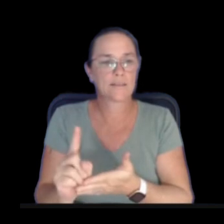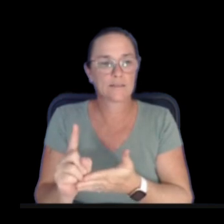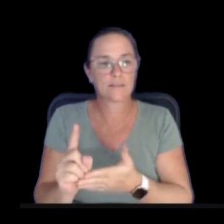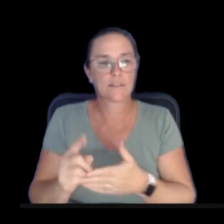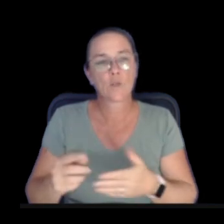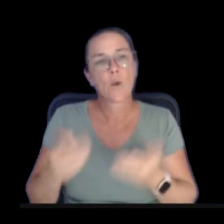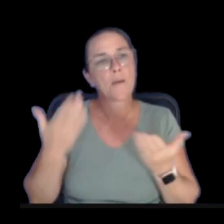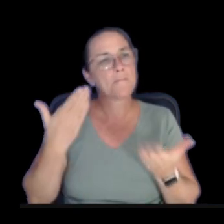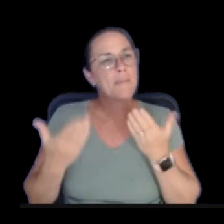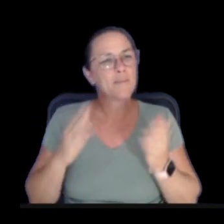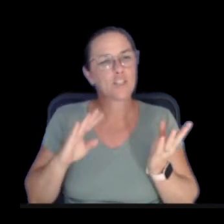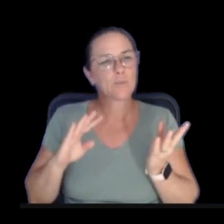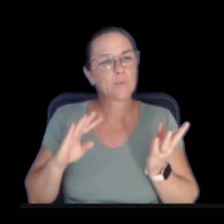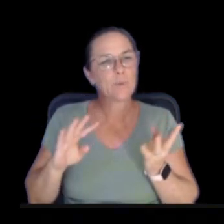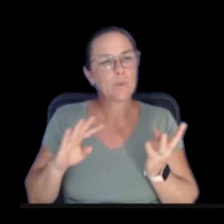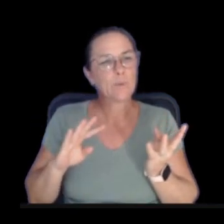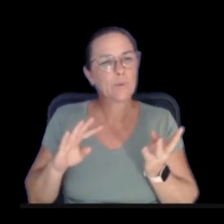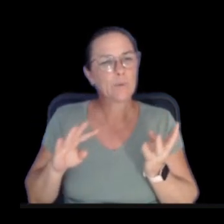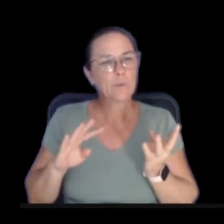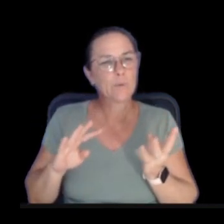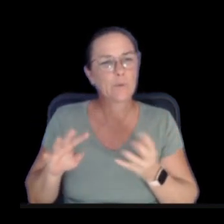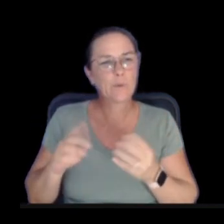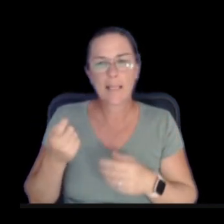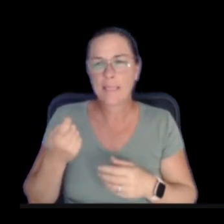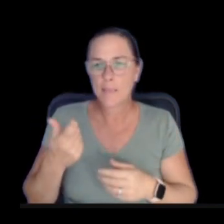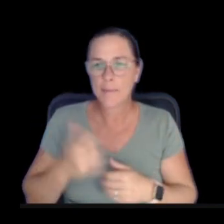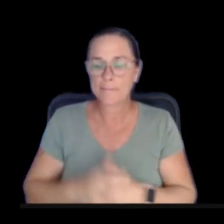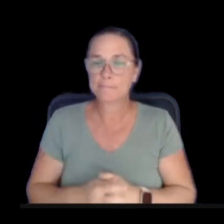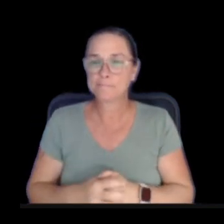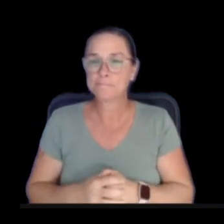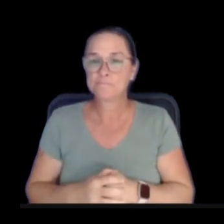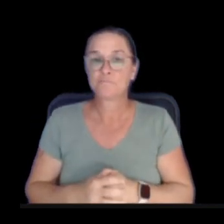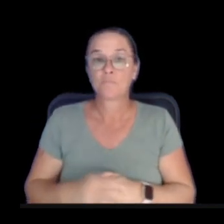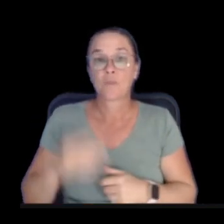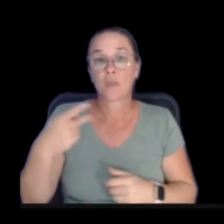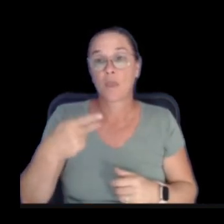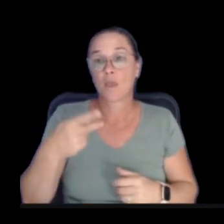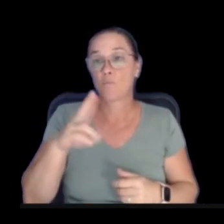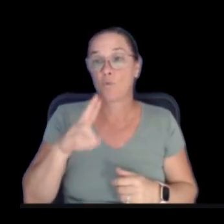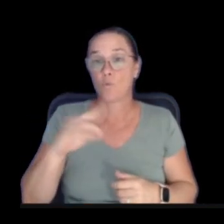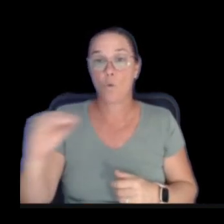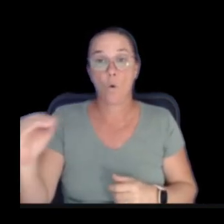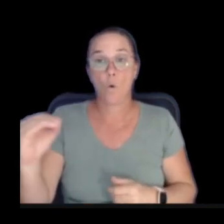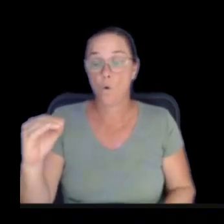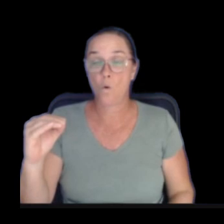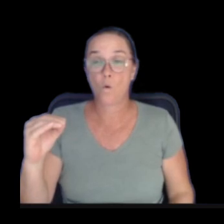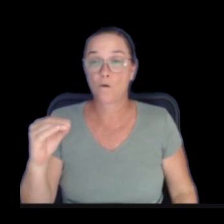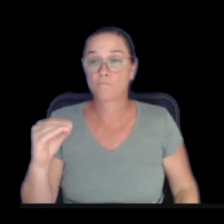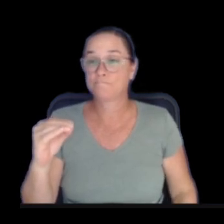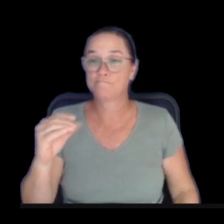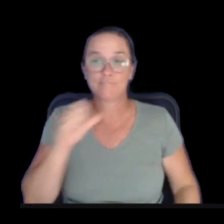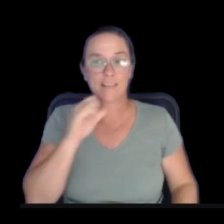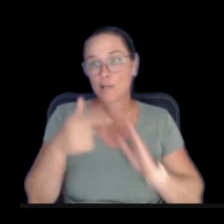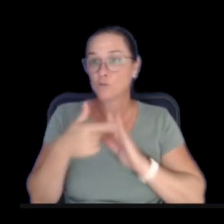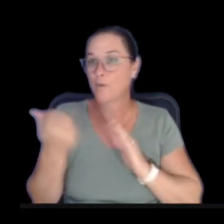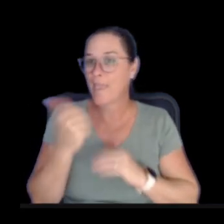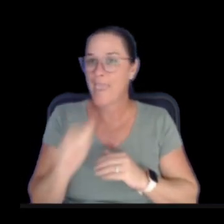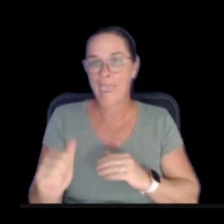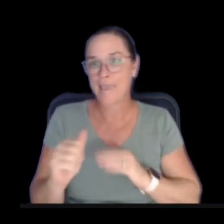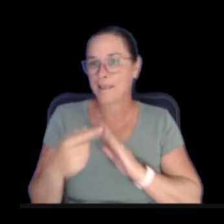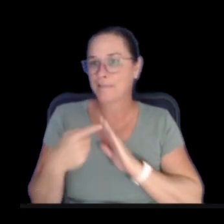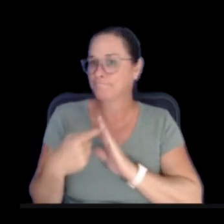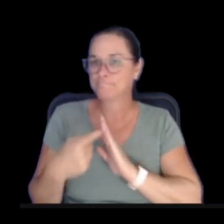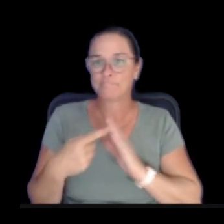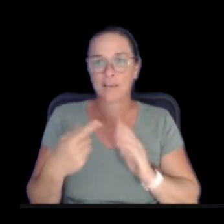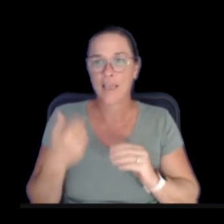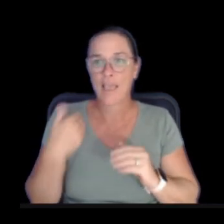there. And finally, over at Pūʻoʻo crater, there is still no indication of magma nearby in the rift zone there,